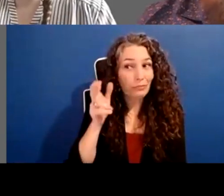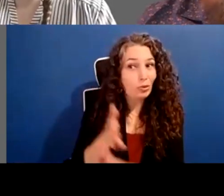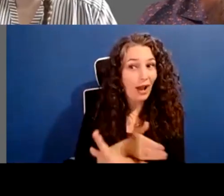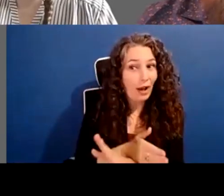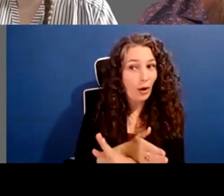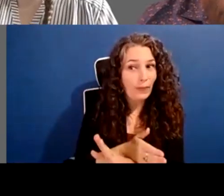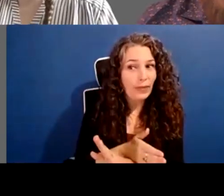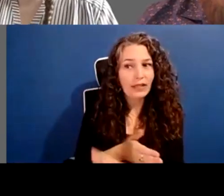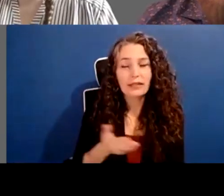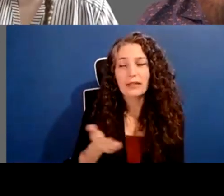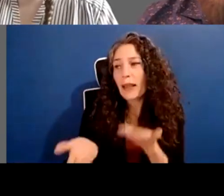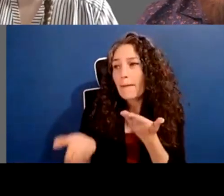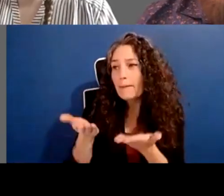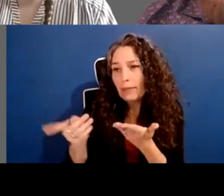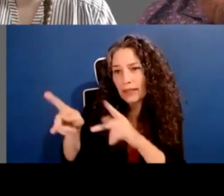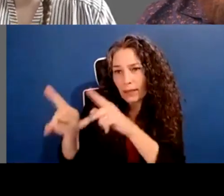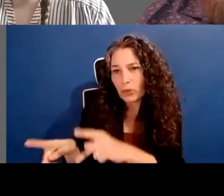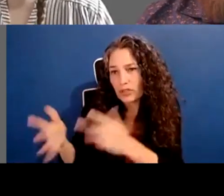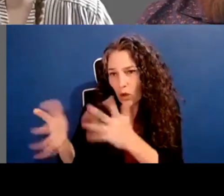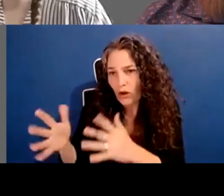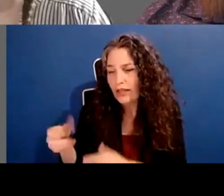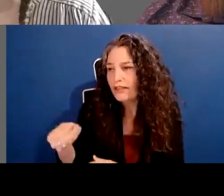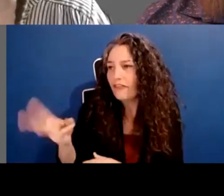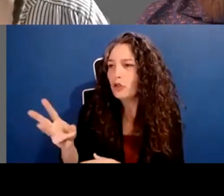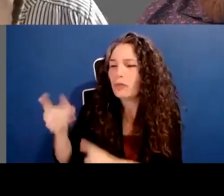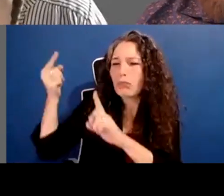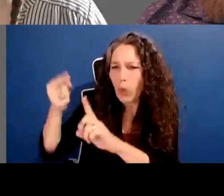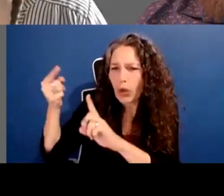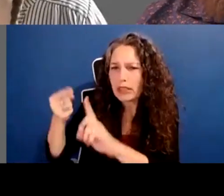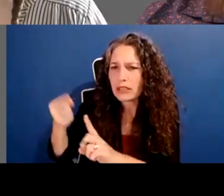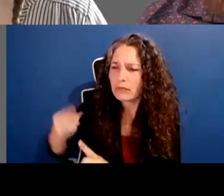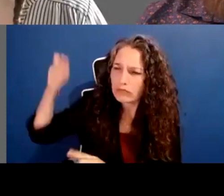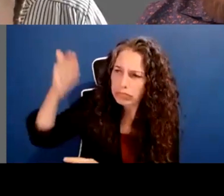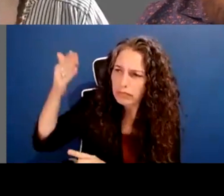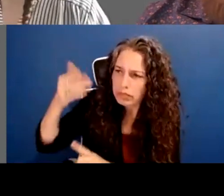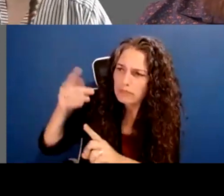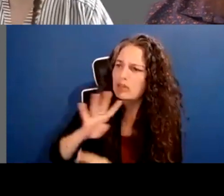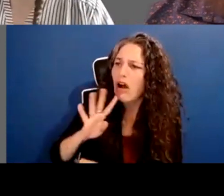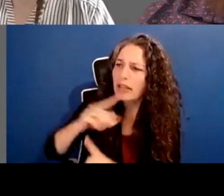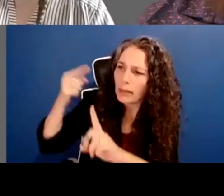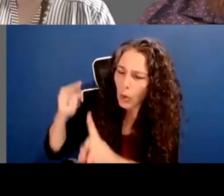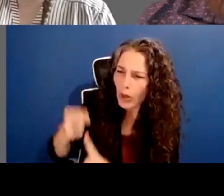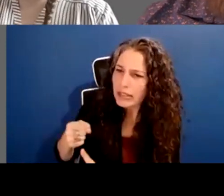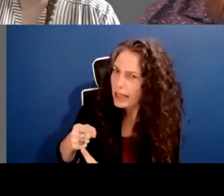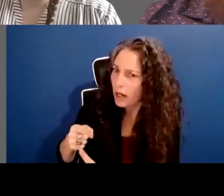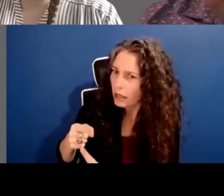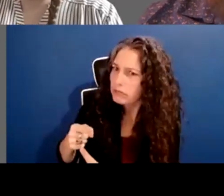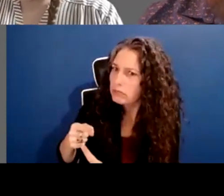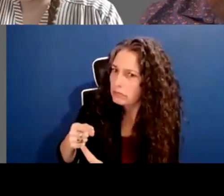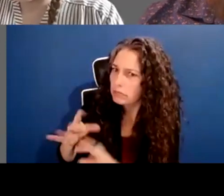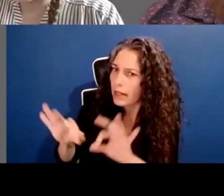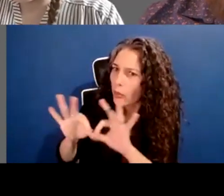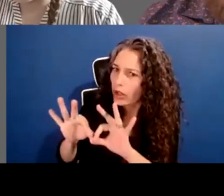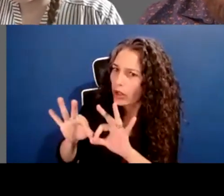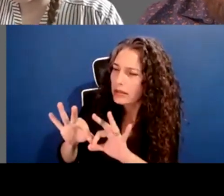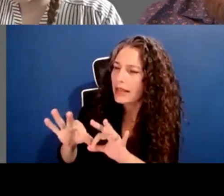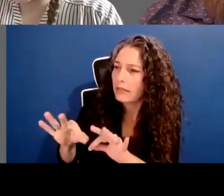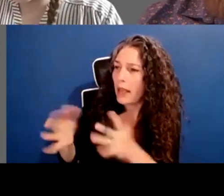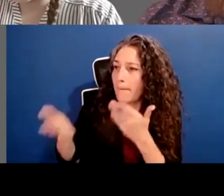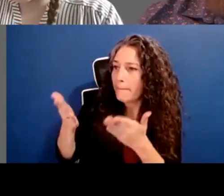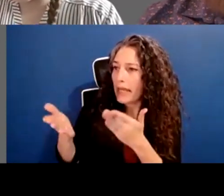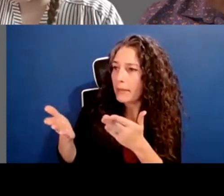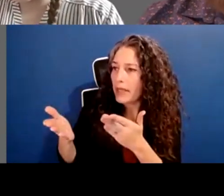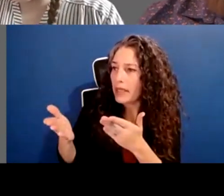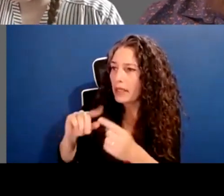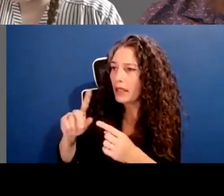really honed. And when they're encountering new audiences, they will go through those talking points